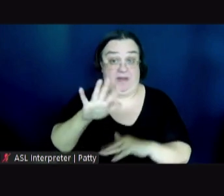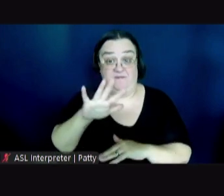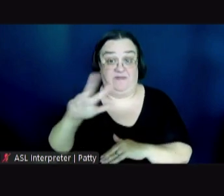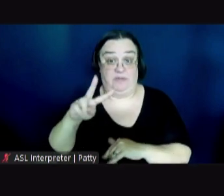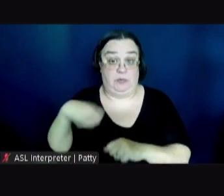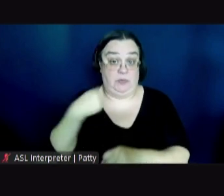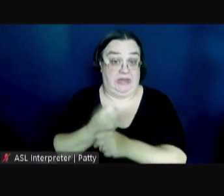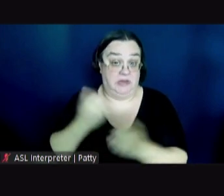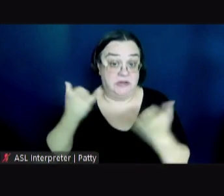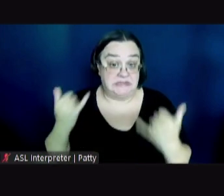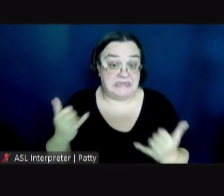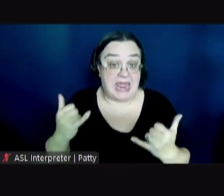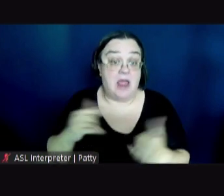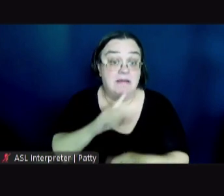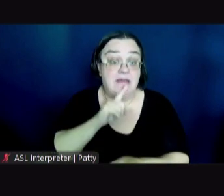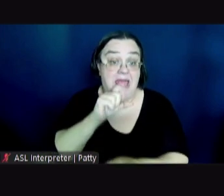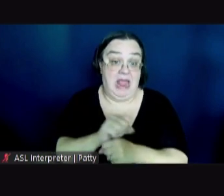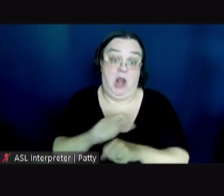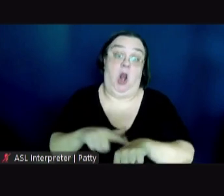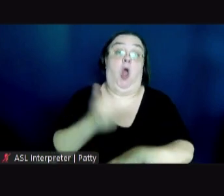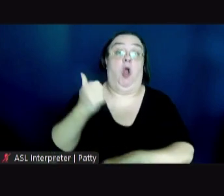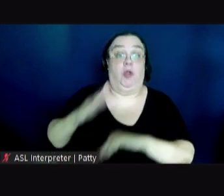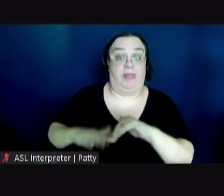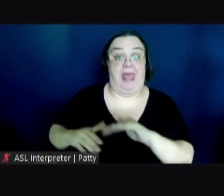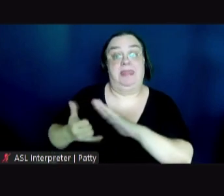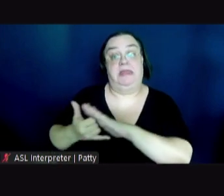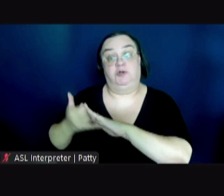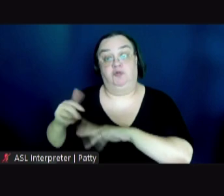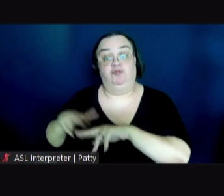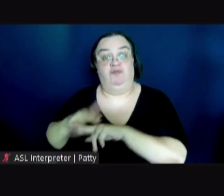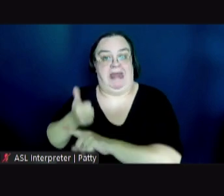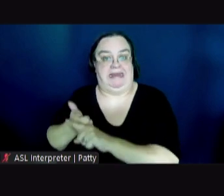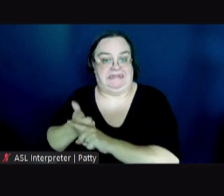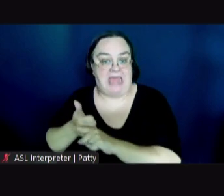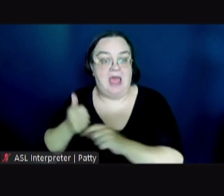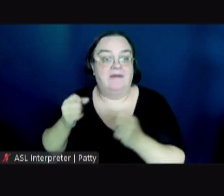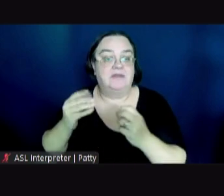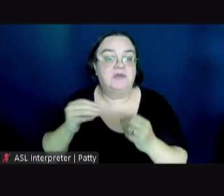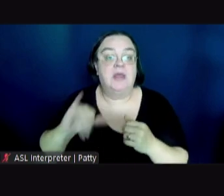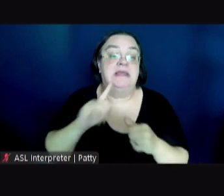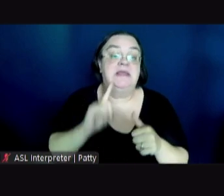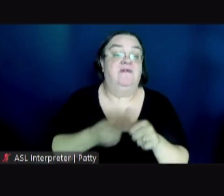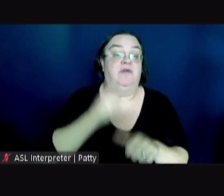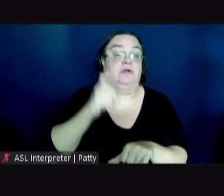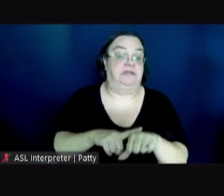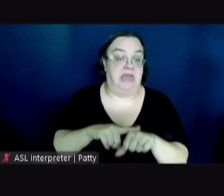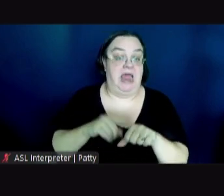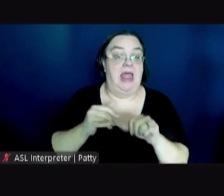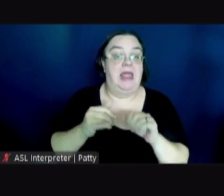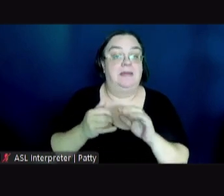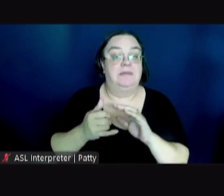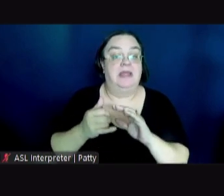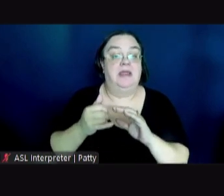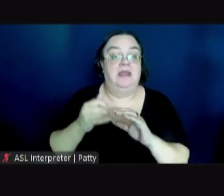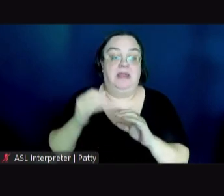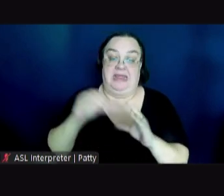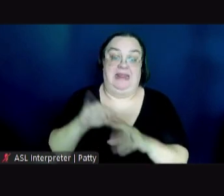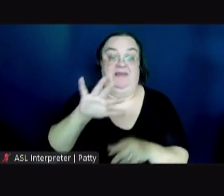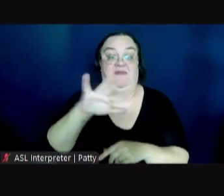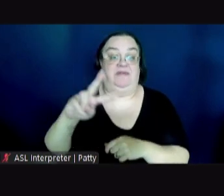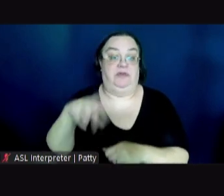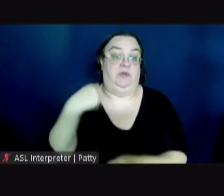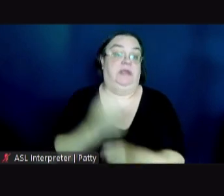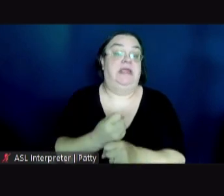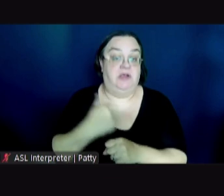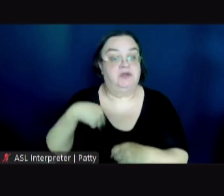Rail, and this is the first time in Metro Bus's 52-year history that we are embarking on anything of this significance